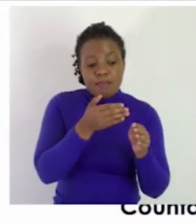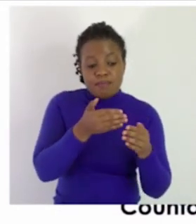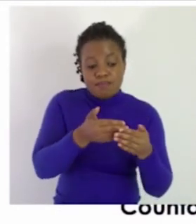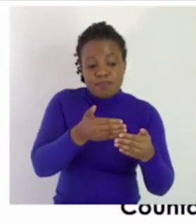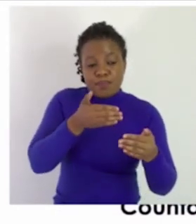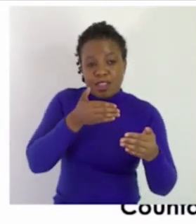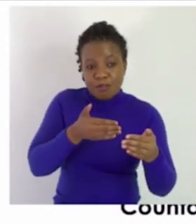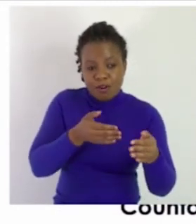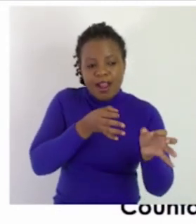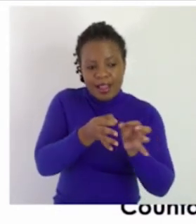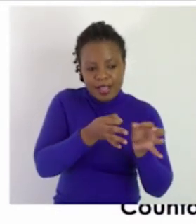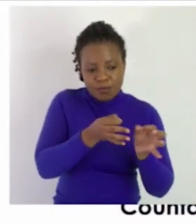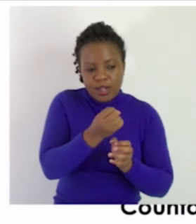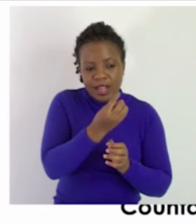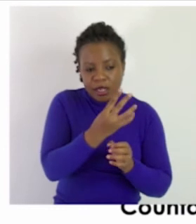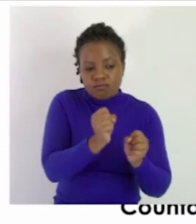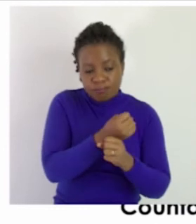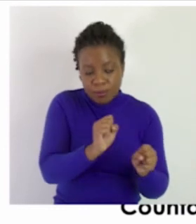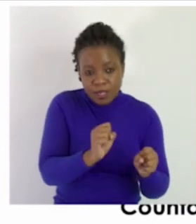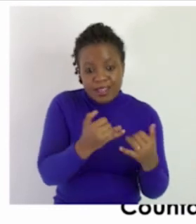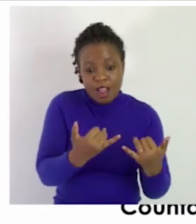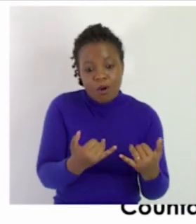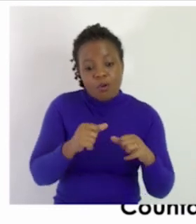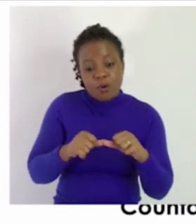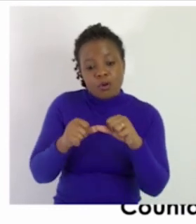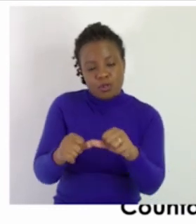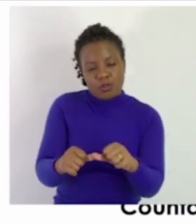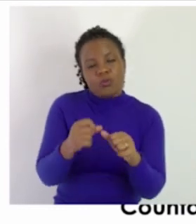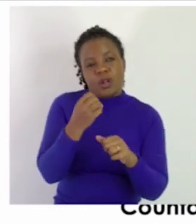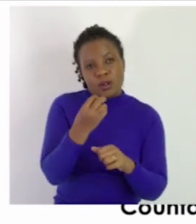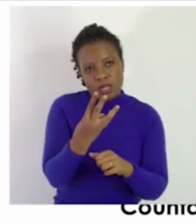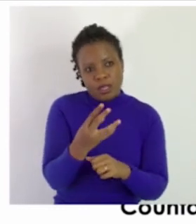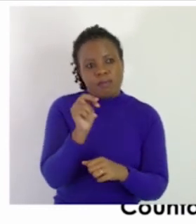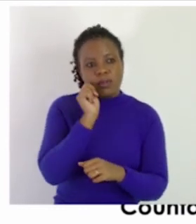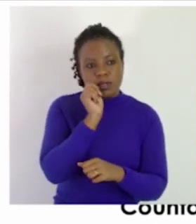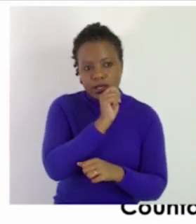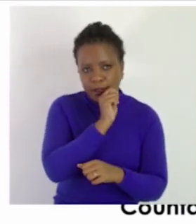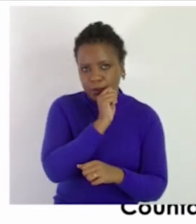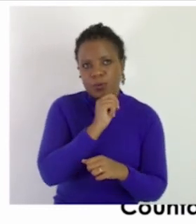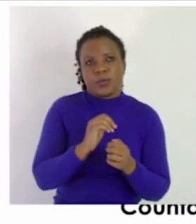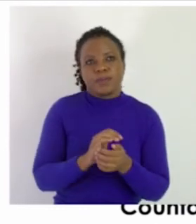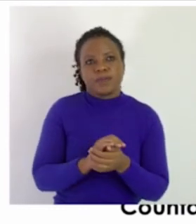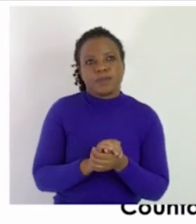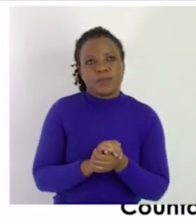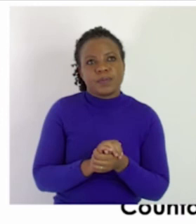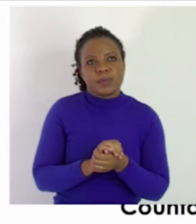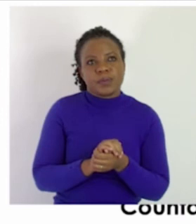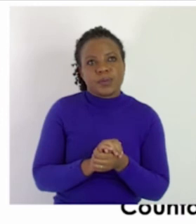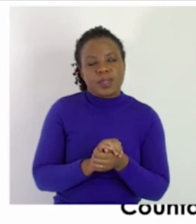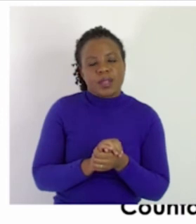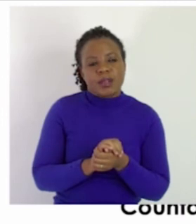on uncountable nouns, but let us also look at countable nouns. The